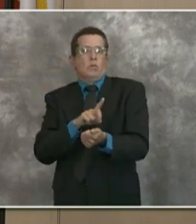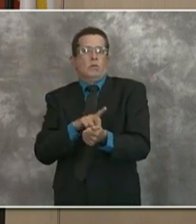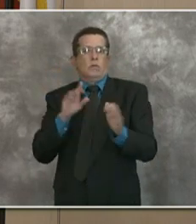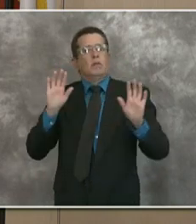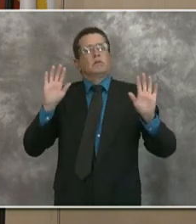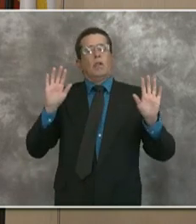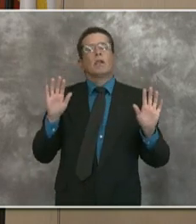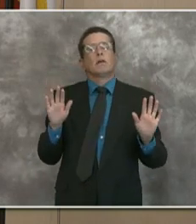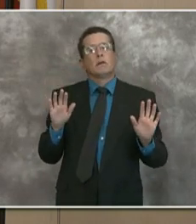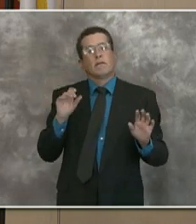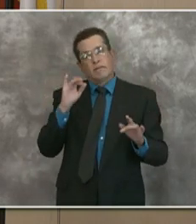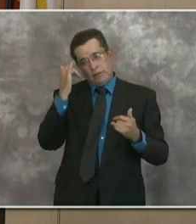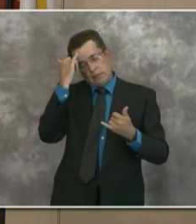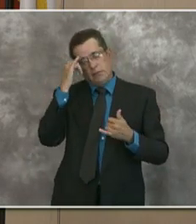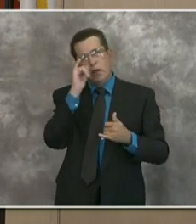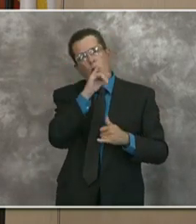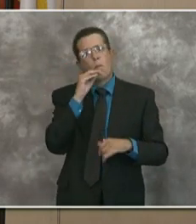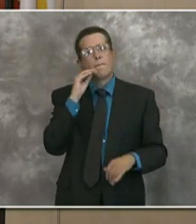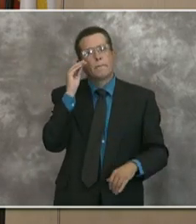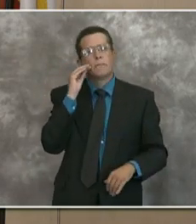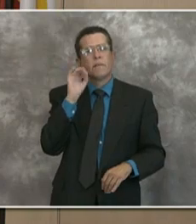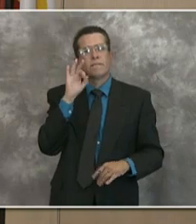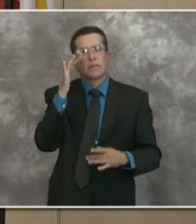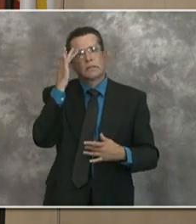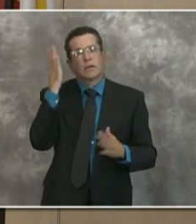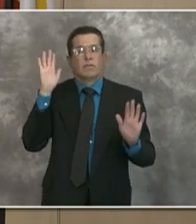if their symptoms become worse. Thank you.